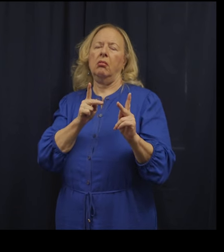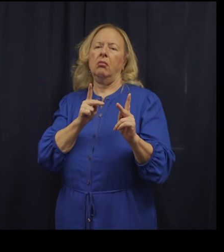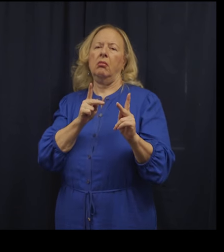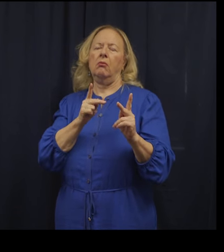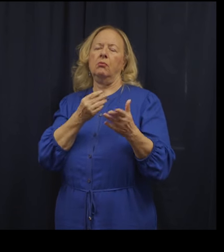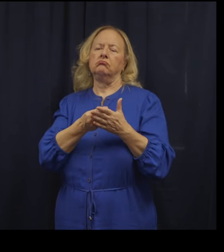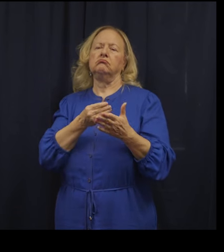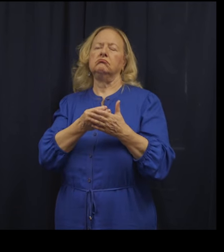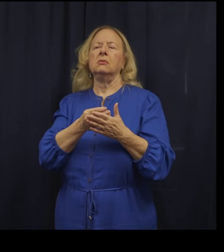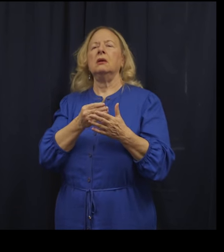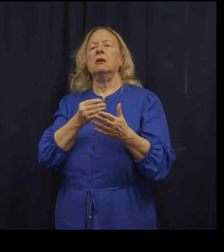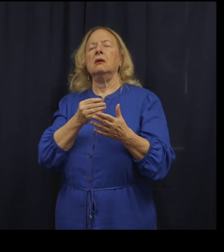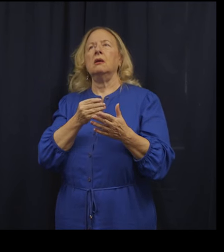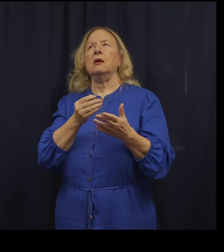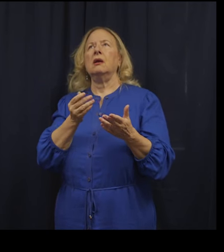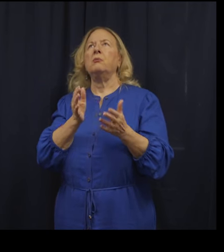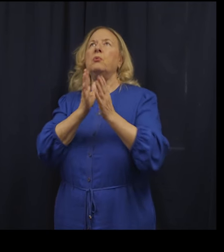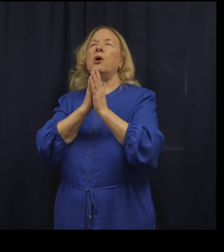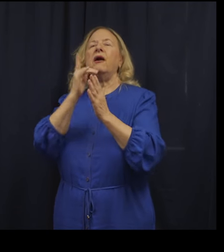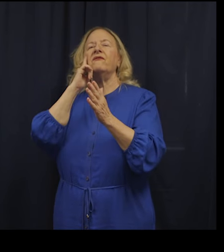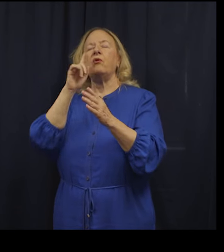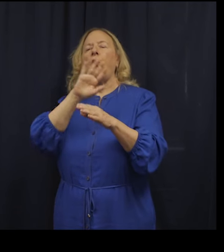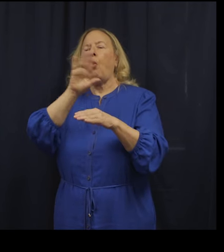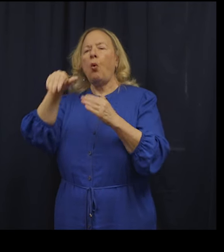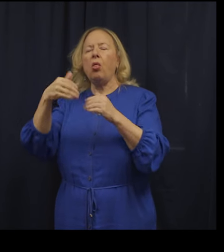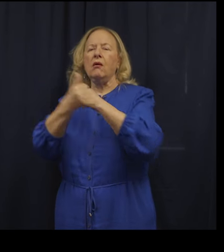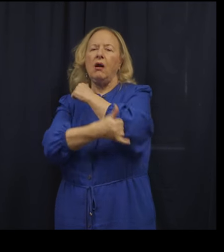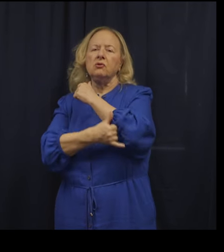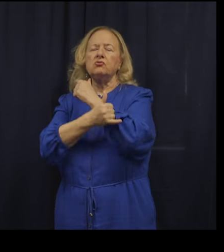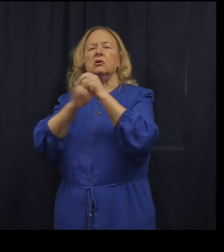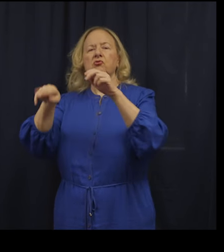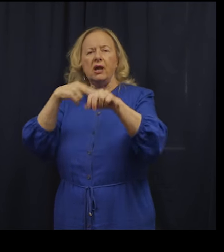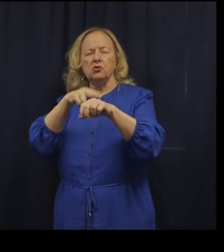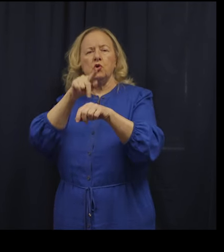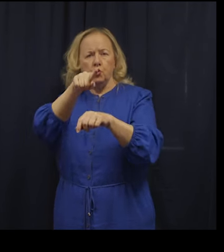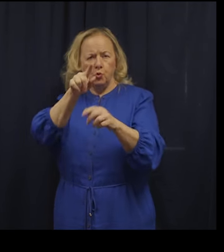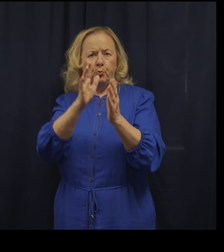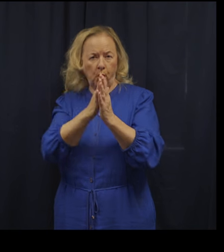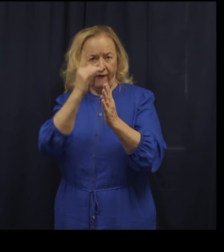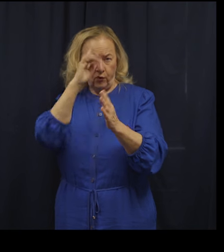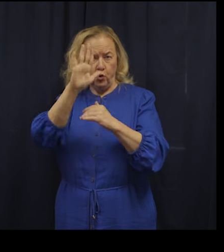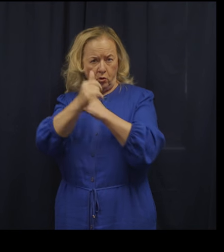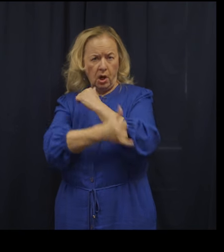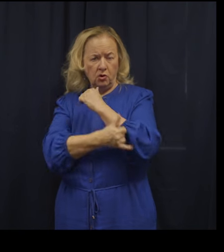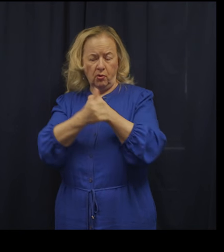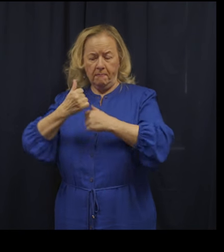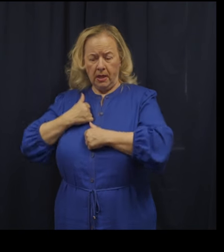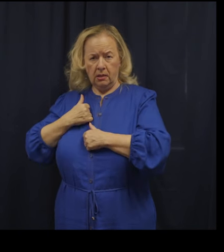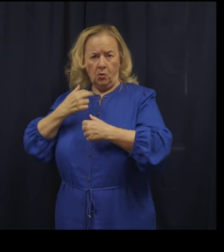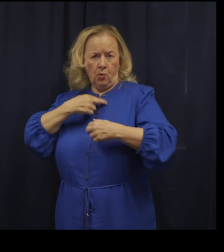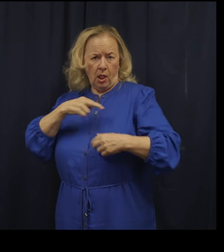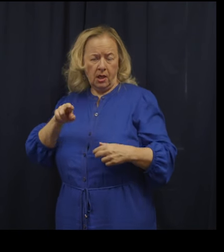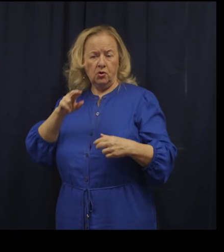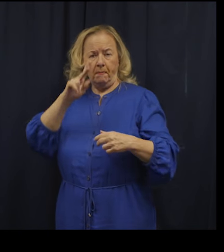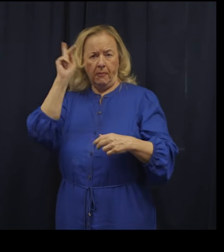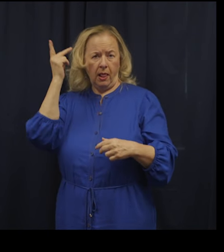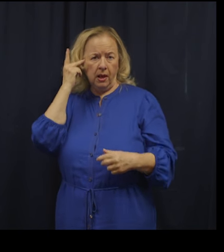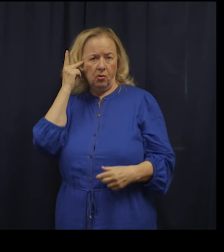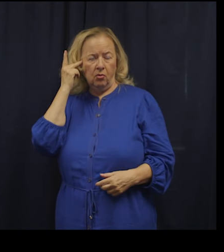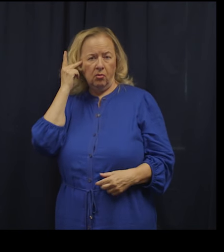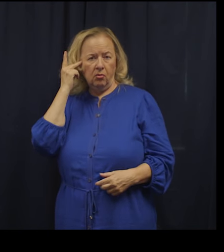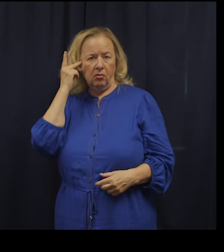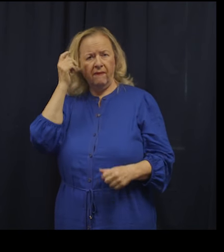And Lord, we also want to lift up all of our nations that are watching. Lift up your national leaders, military, religious,